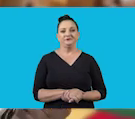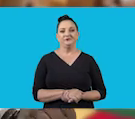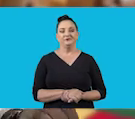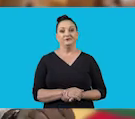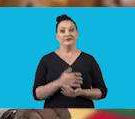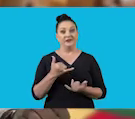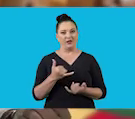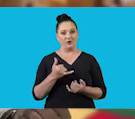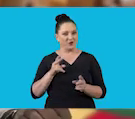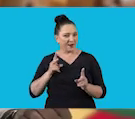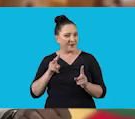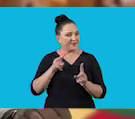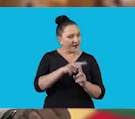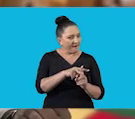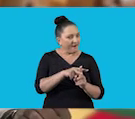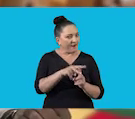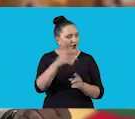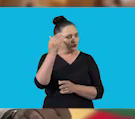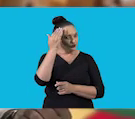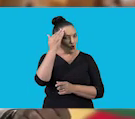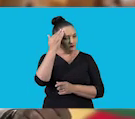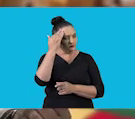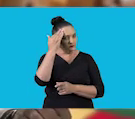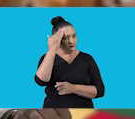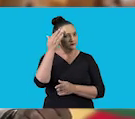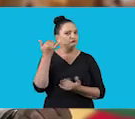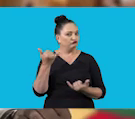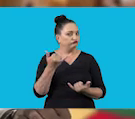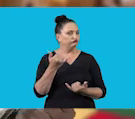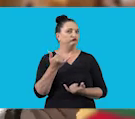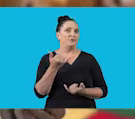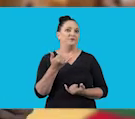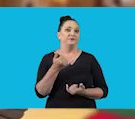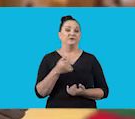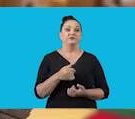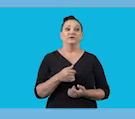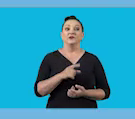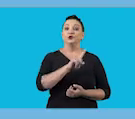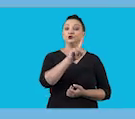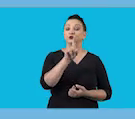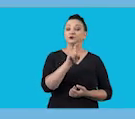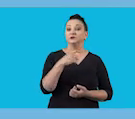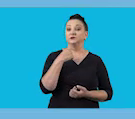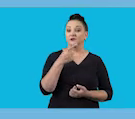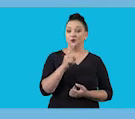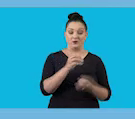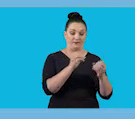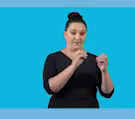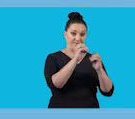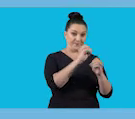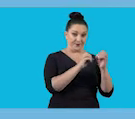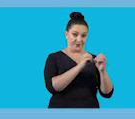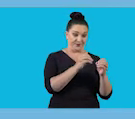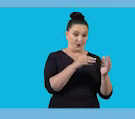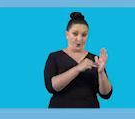Now, we need to apply what you know again into these questions. The question says, use the particle model